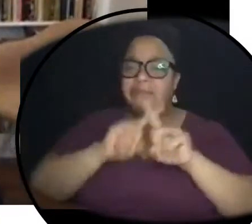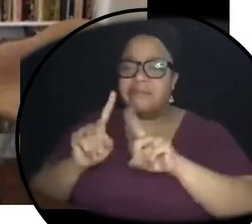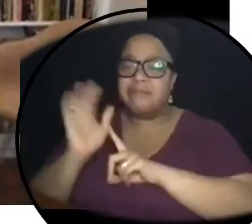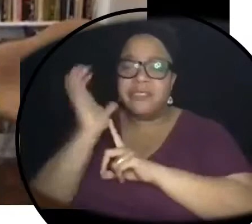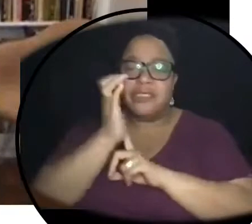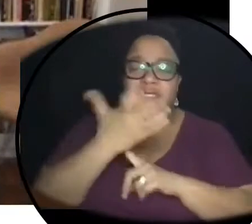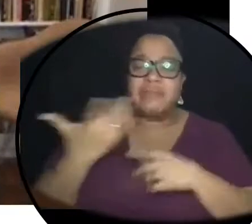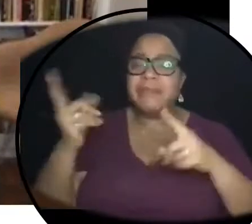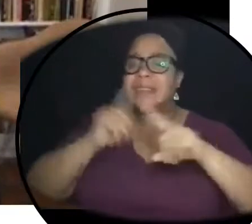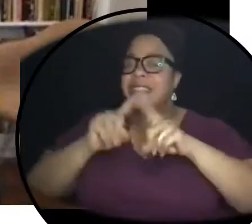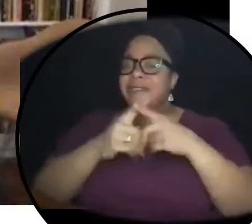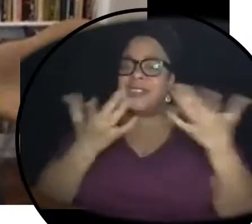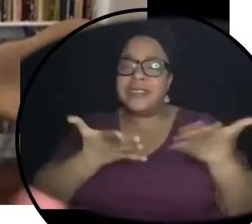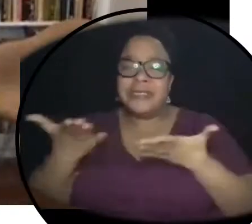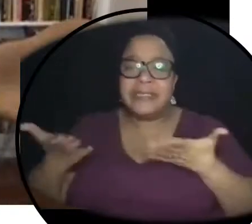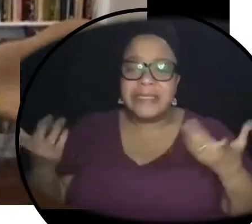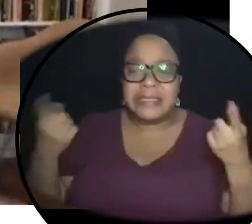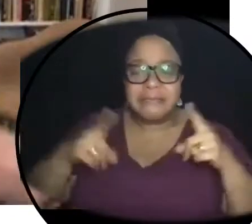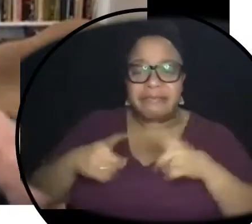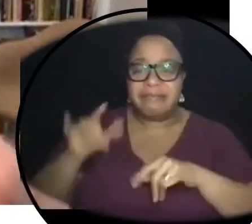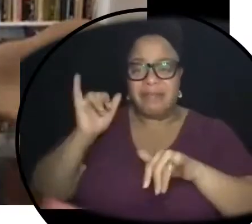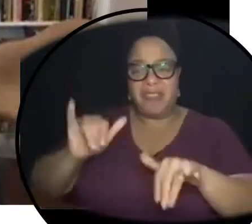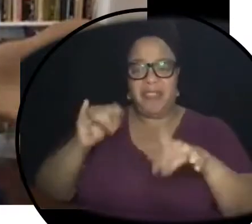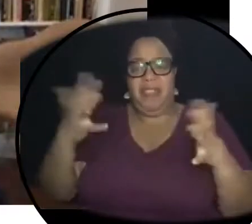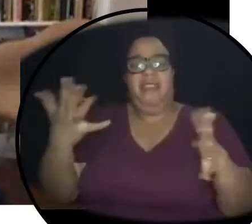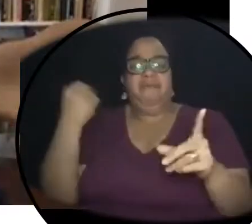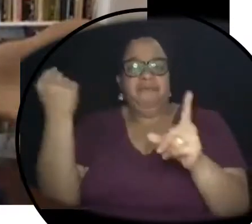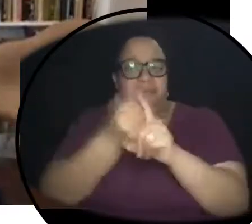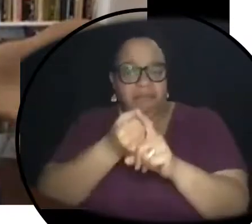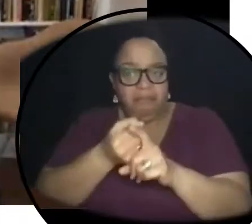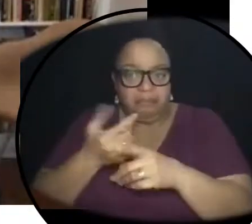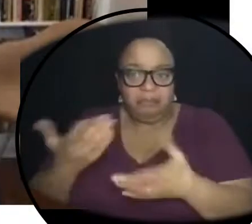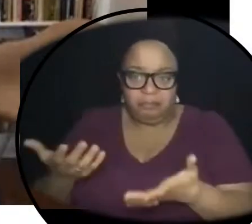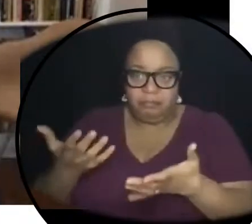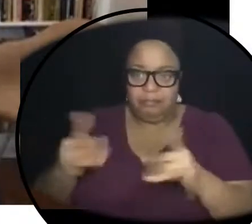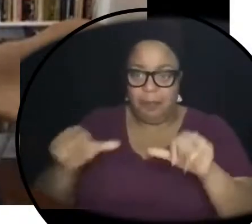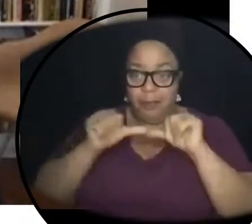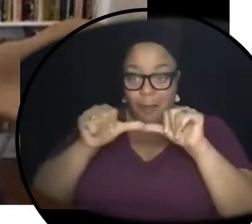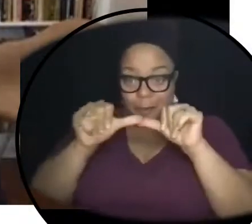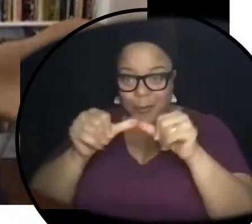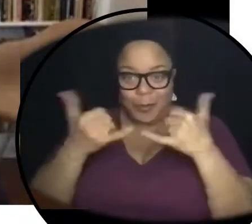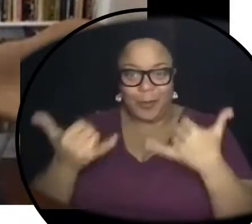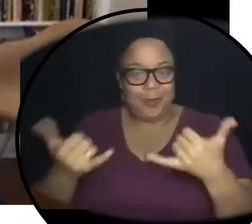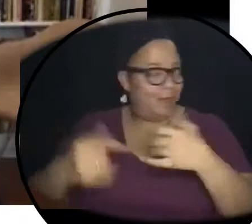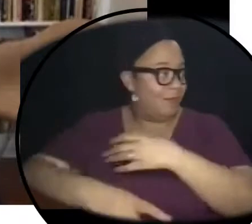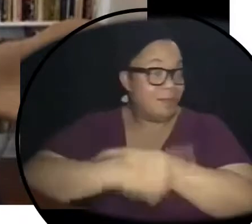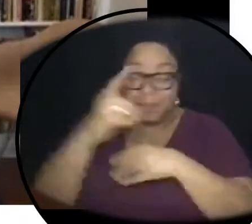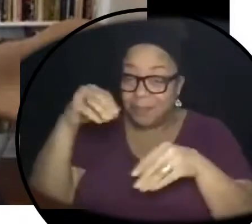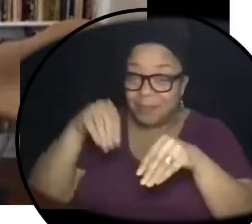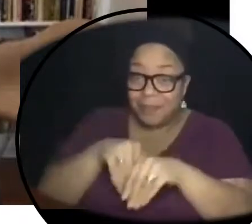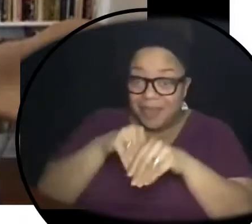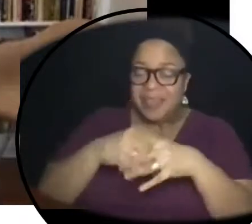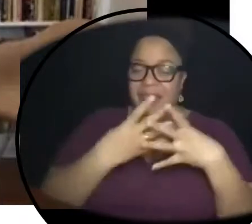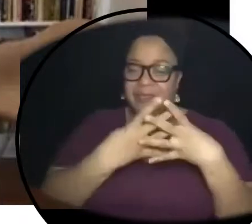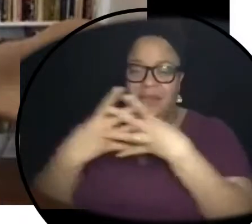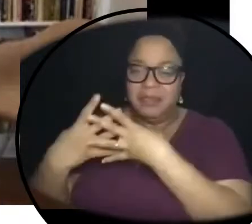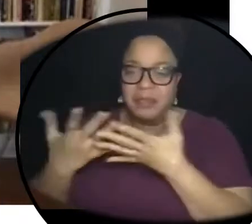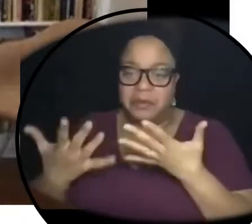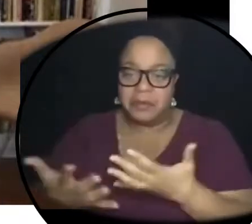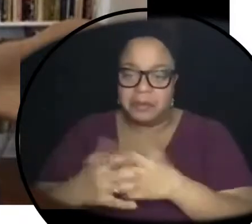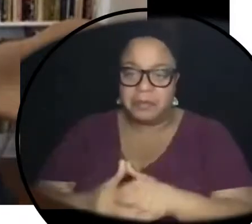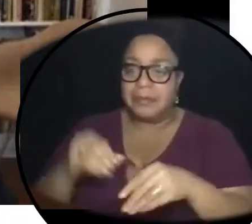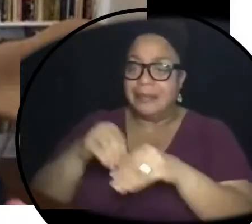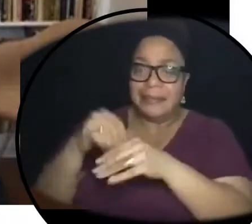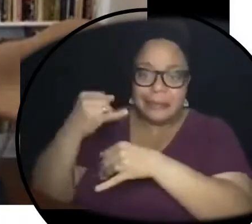know incarceration is inherently class biased, inherently violent, so let's struggle for